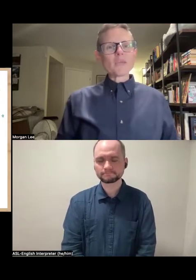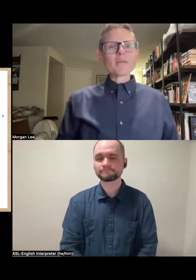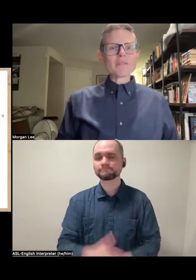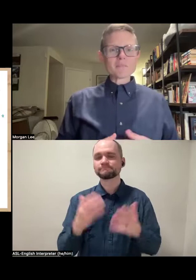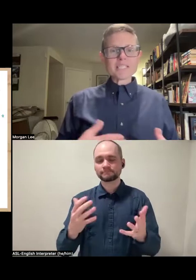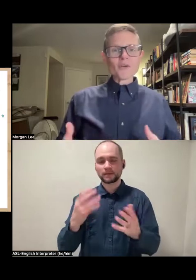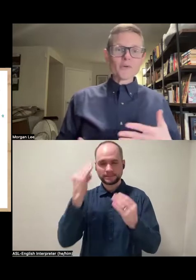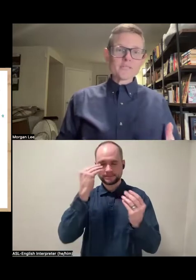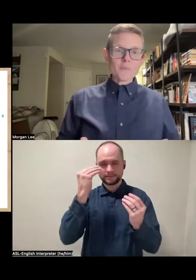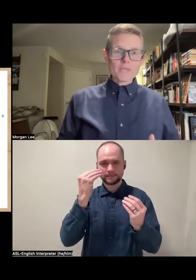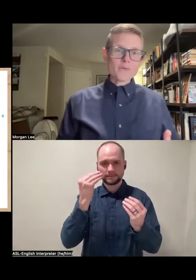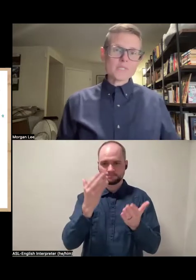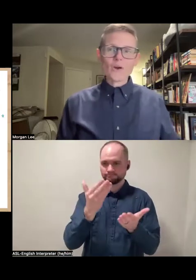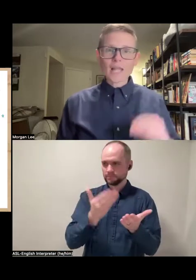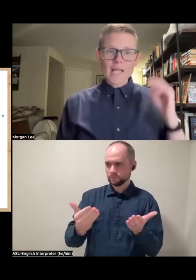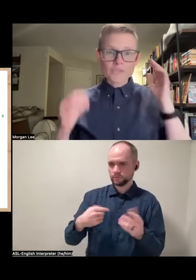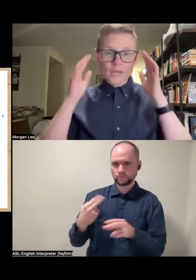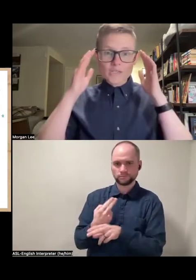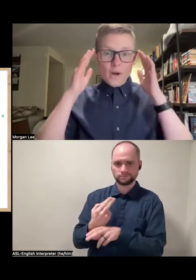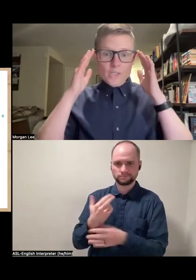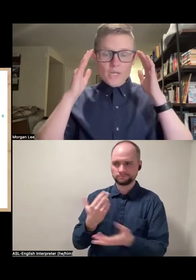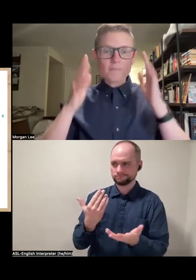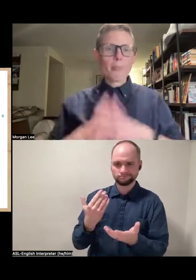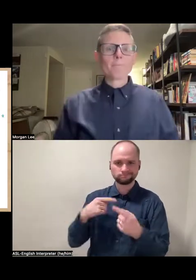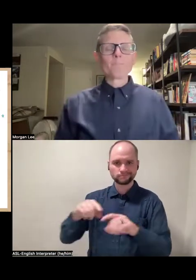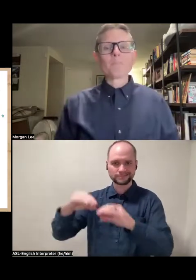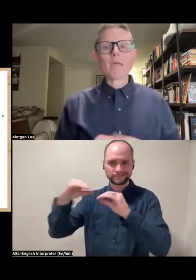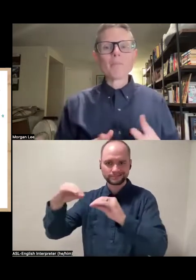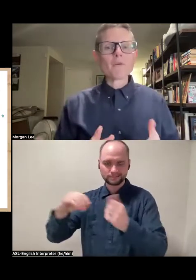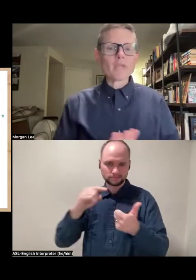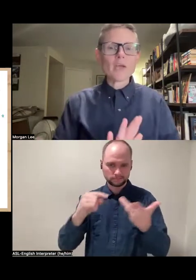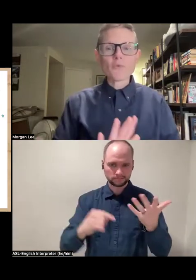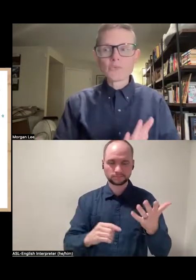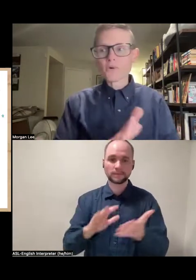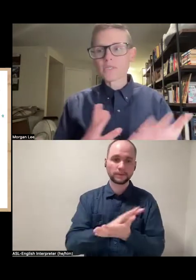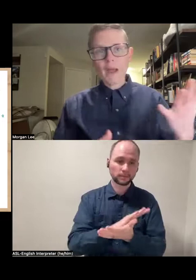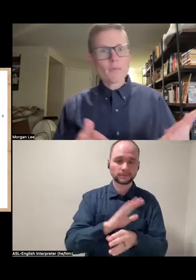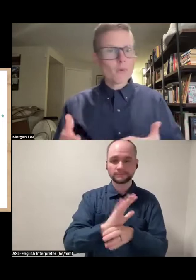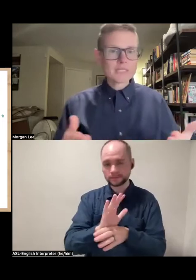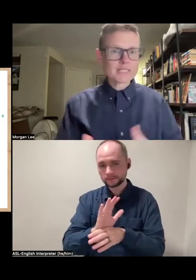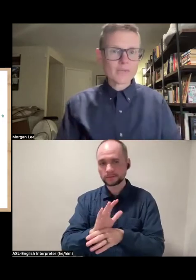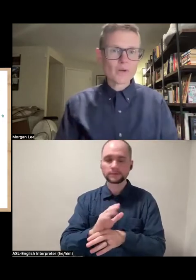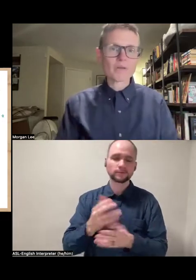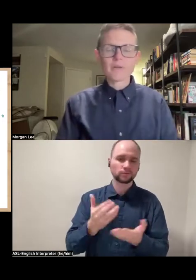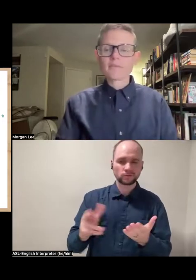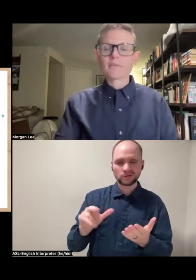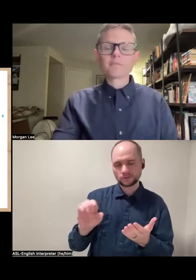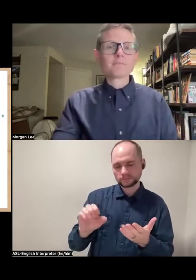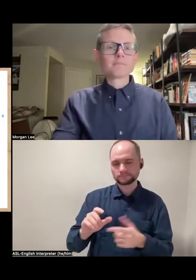Okay, so thinking about the materials that we use in our class during instruction, paper, video resources, PowerPoints,